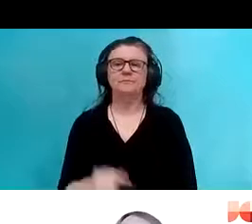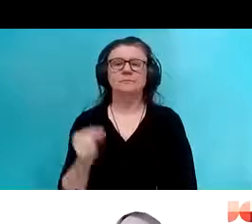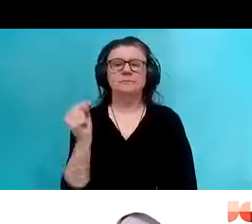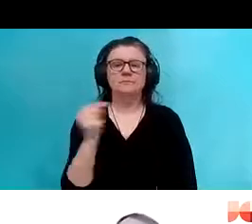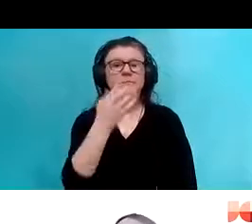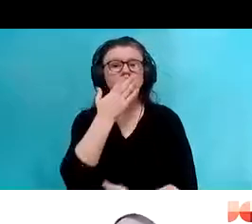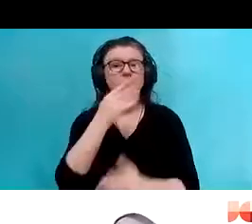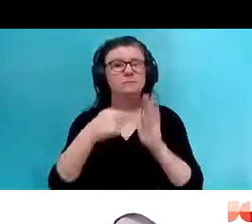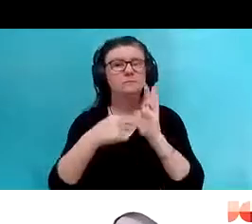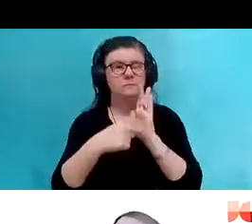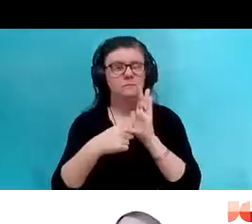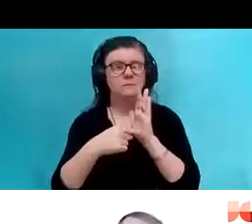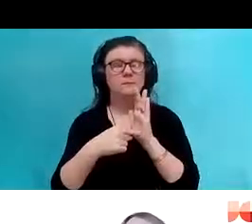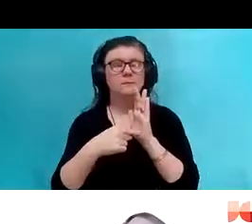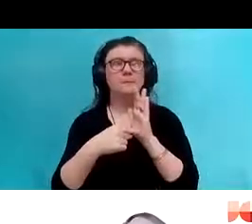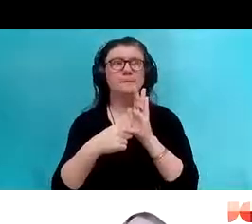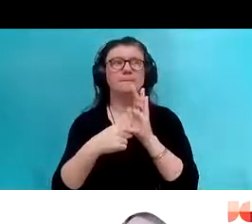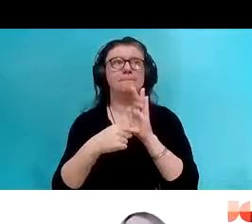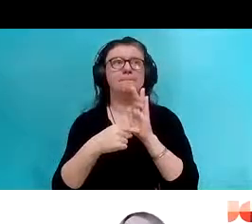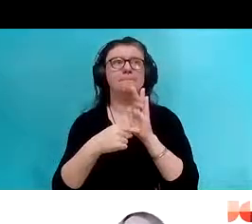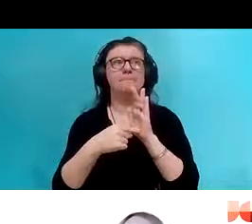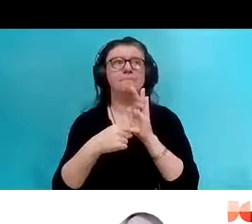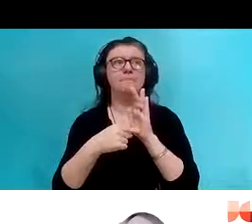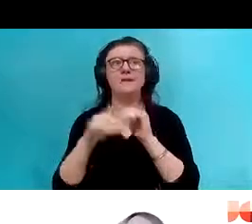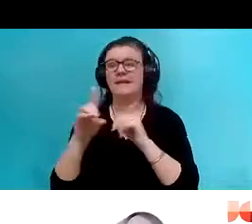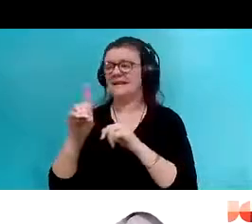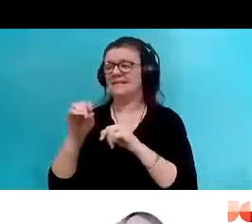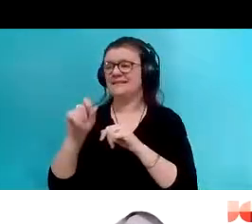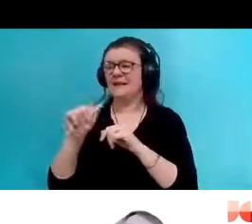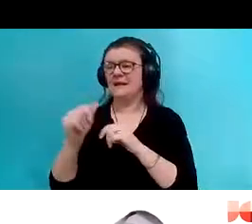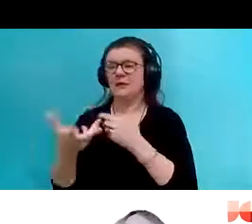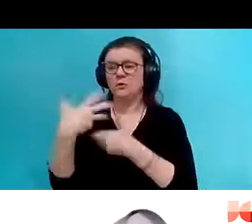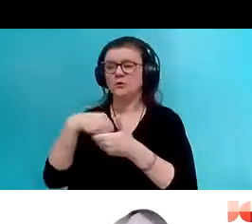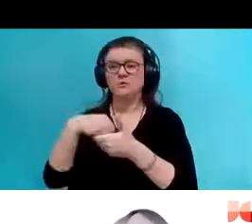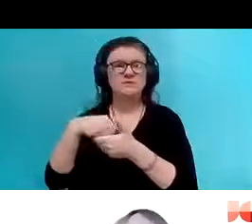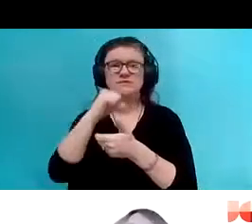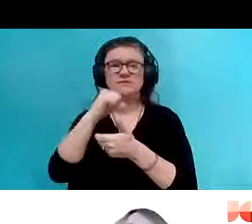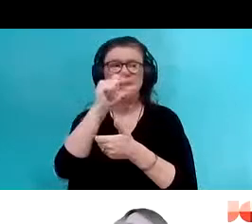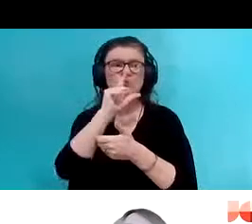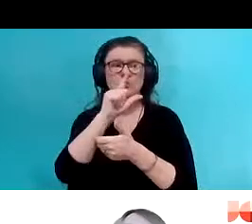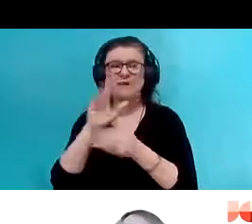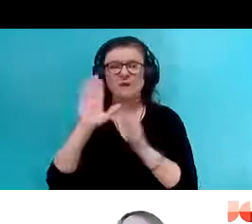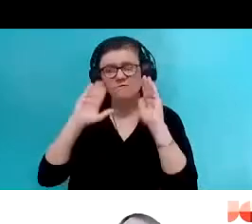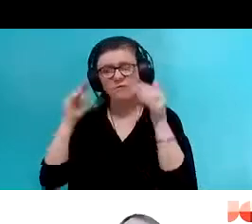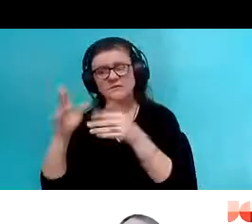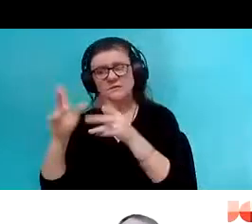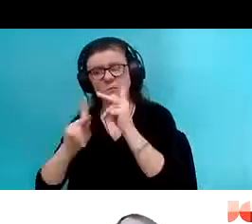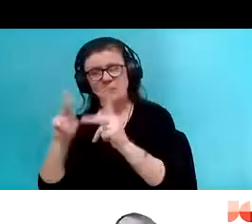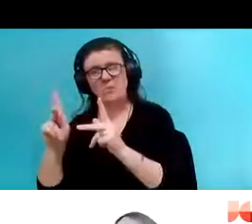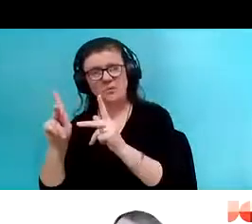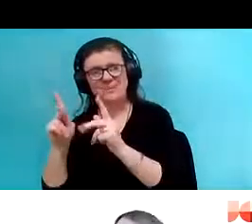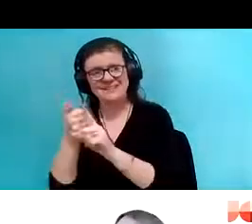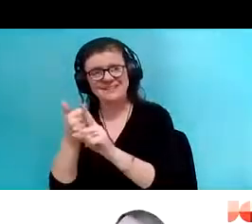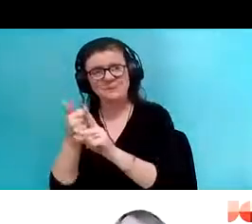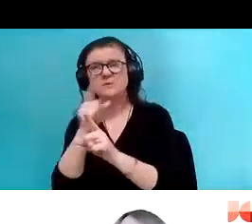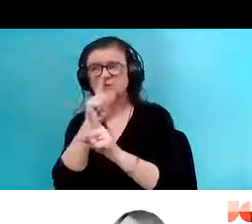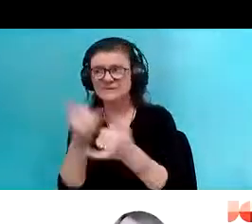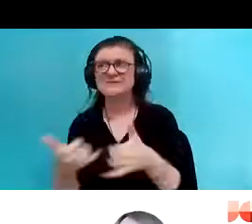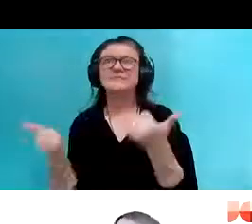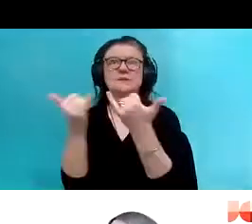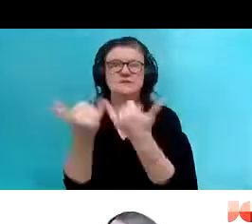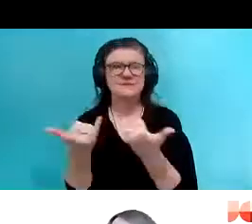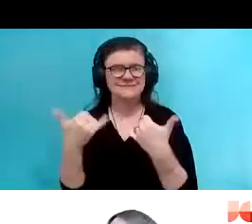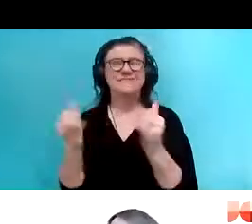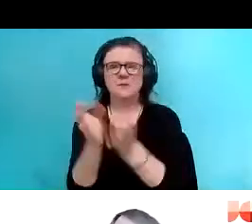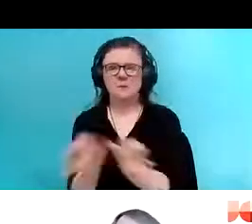shows actually inclusive data doesn't always need to be applied to data on people, but it's just as important to disaggregate